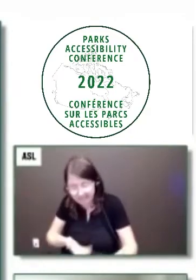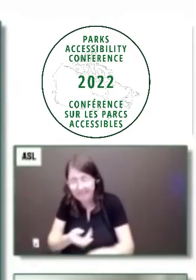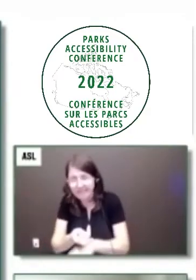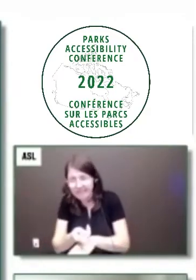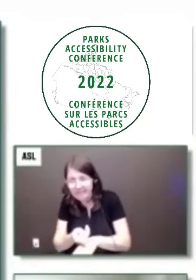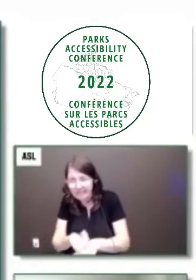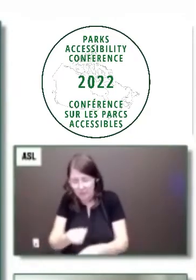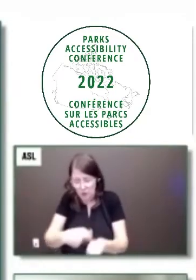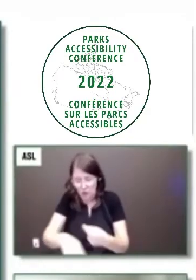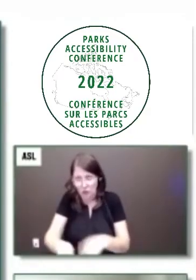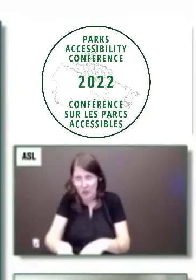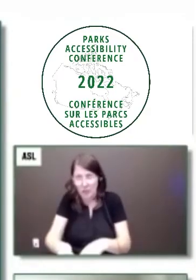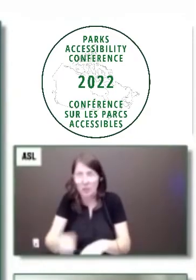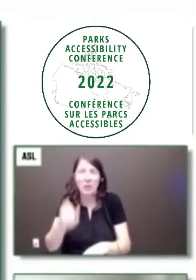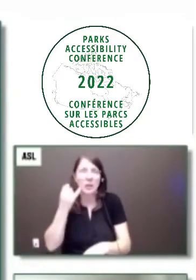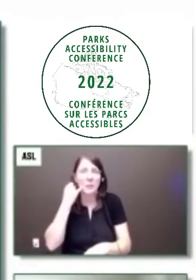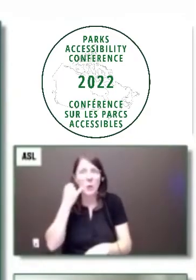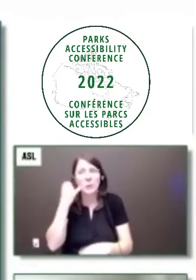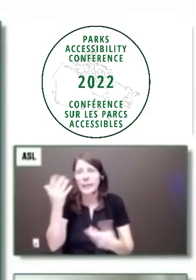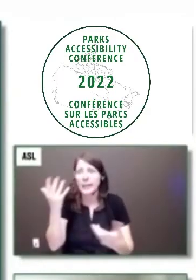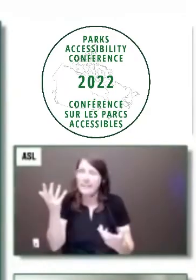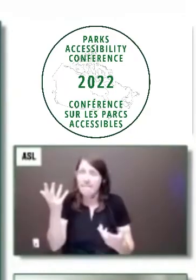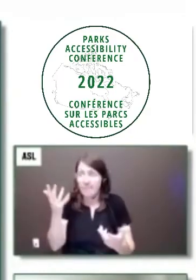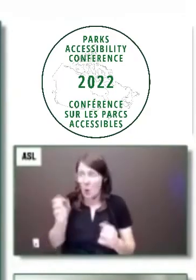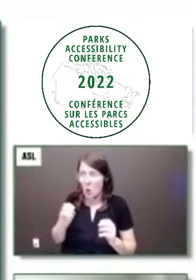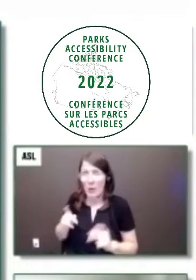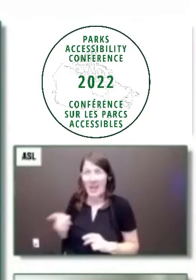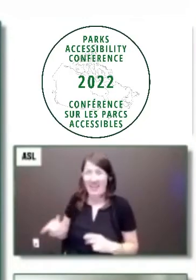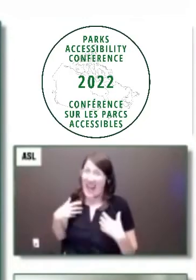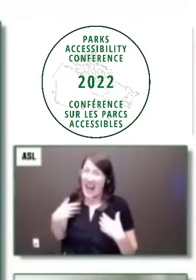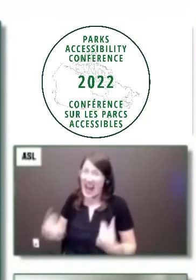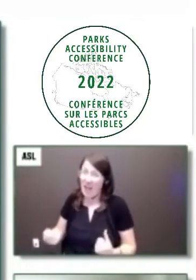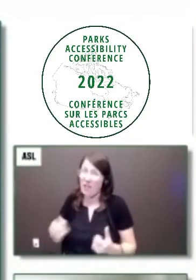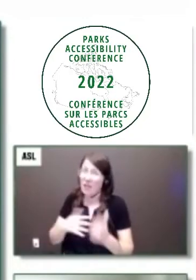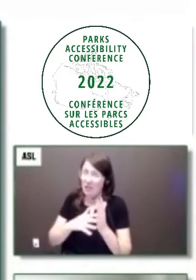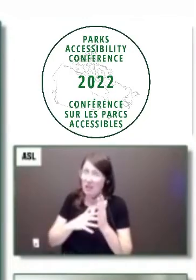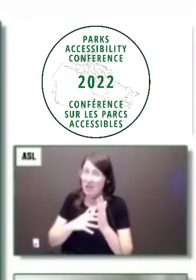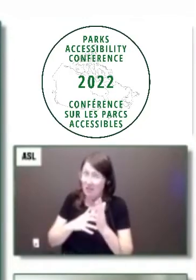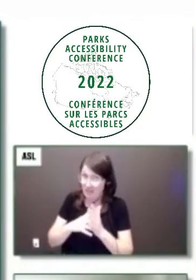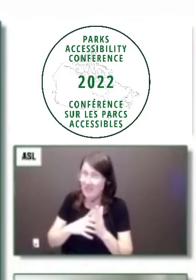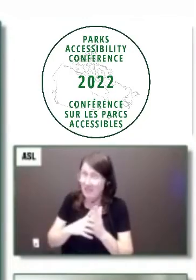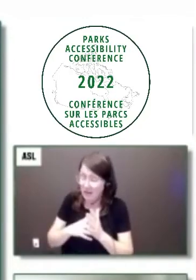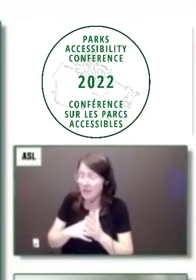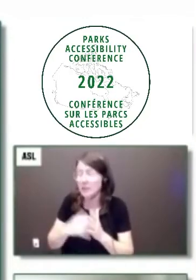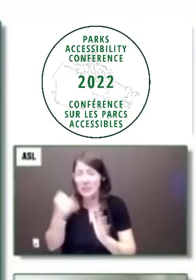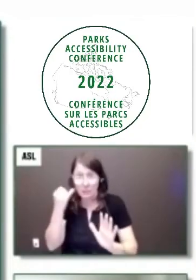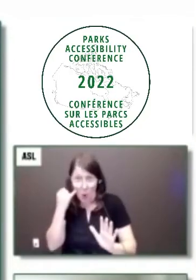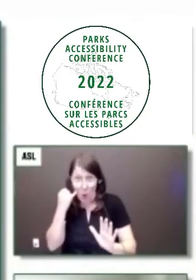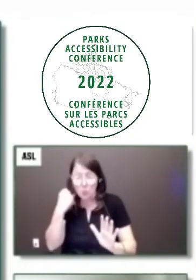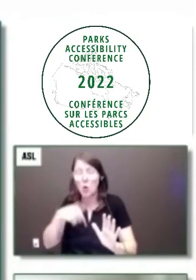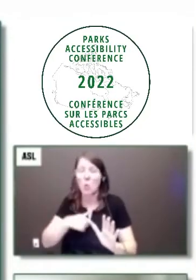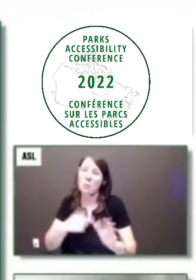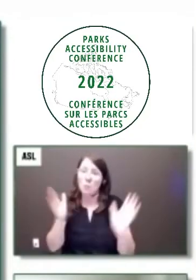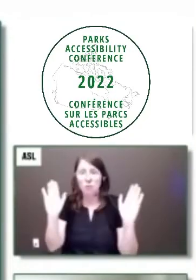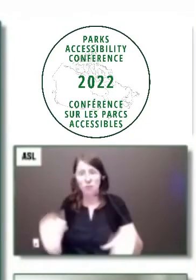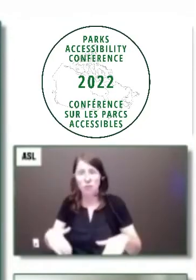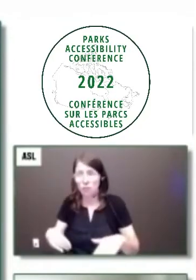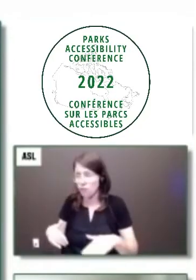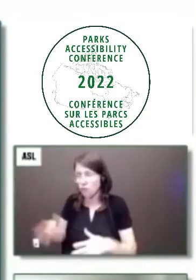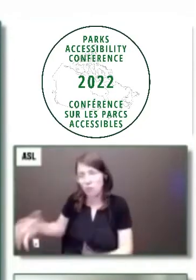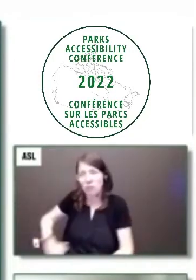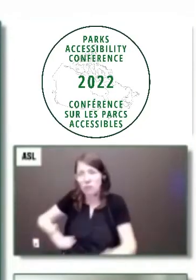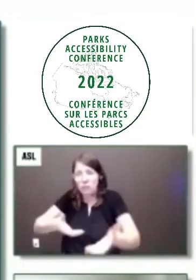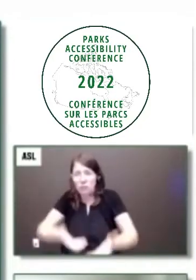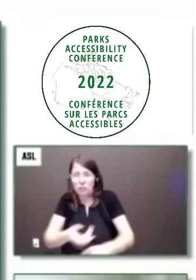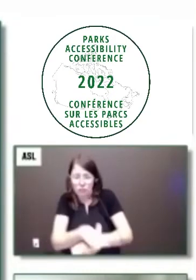sister's fragile health and put her on the floor. Are we supposed to carry a 5'7" tall girl from her wheelchair to